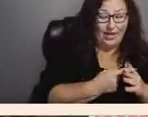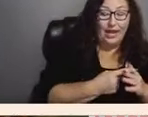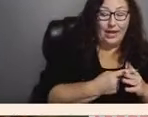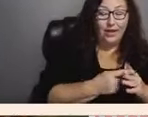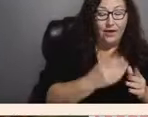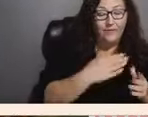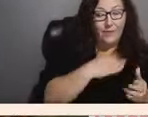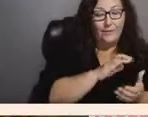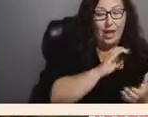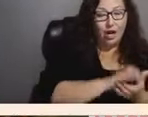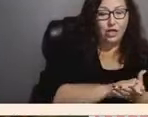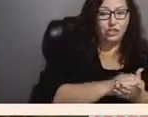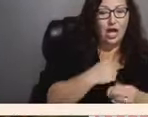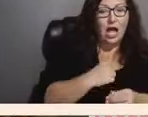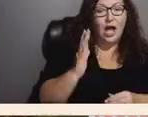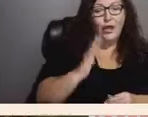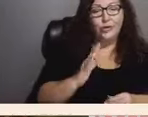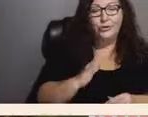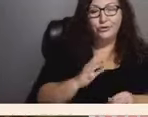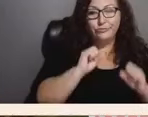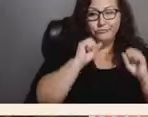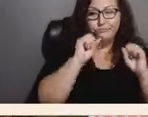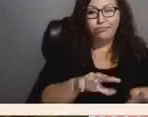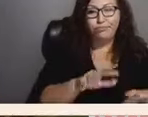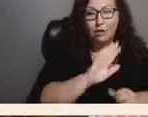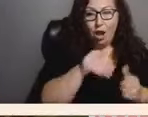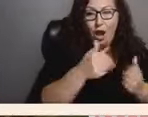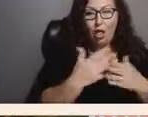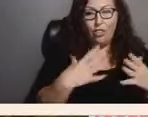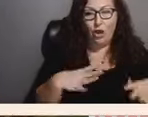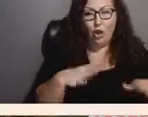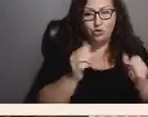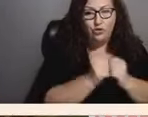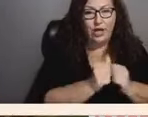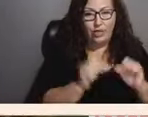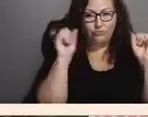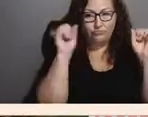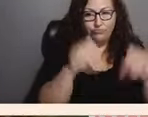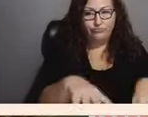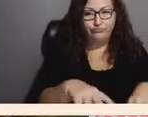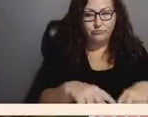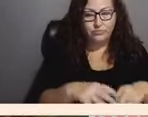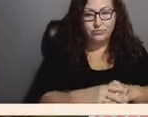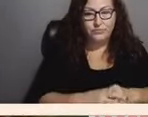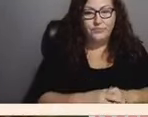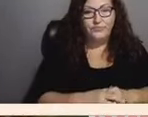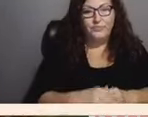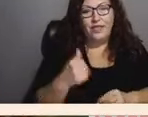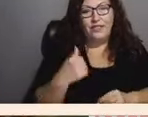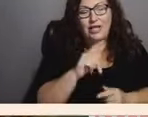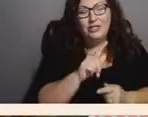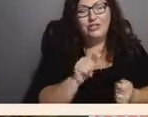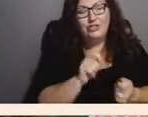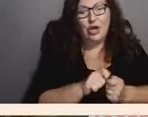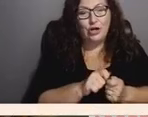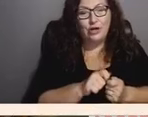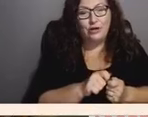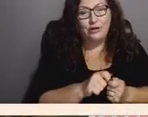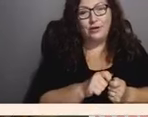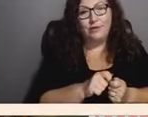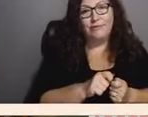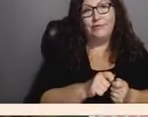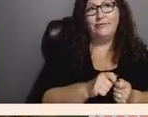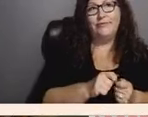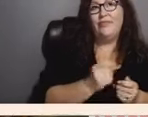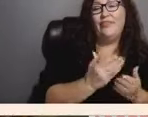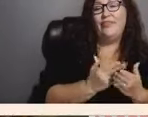throw all the clothes in together. And there were certain intimate garments of